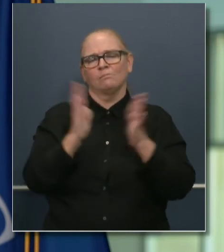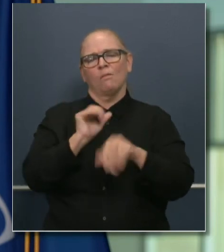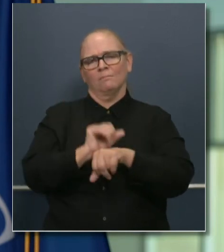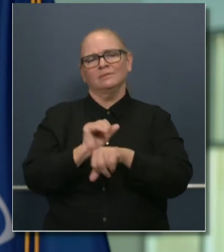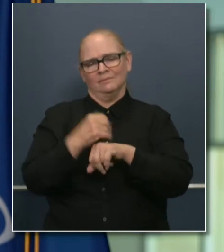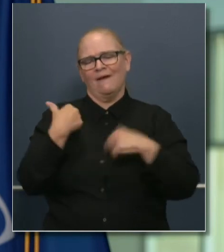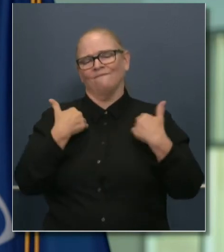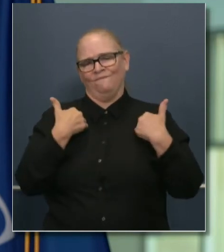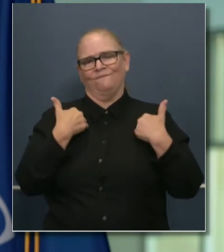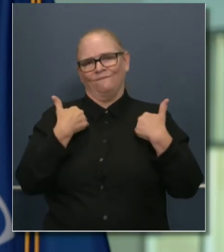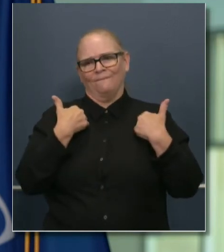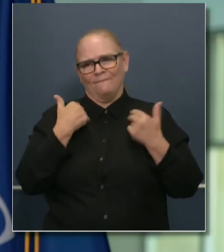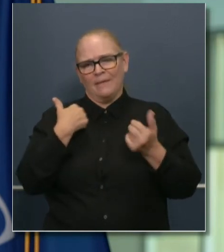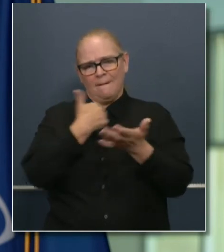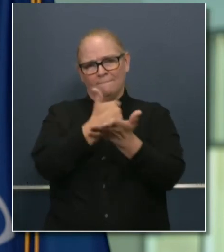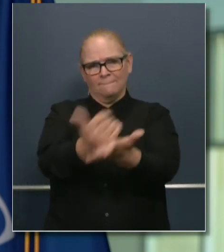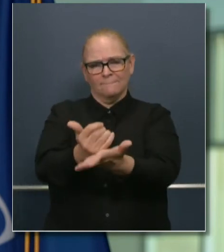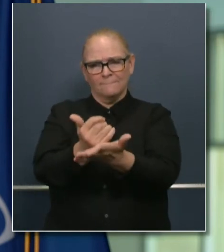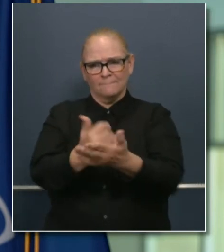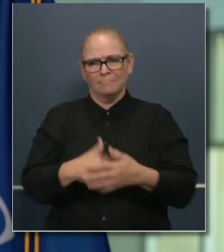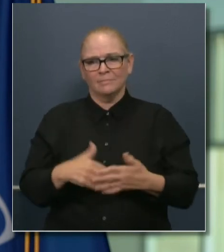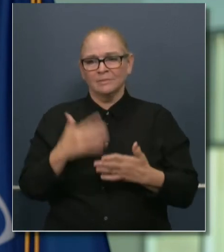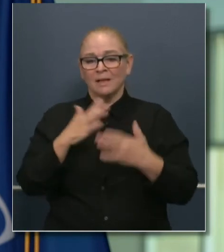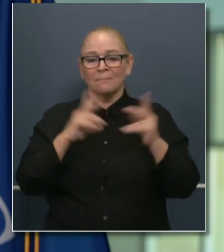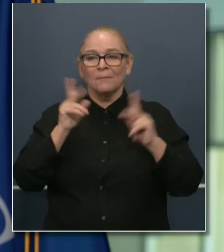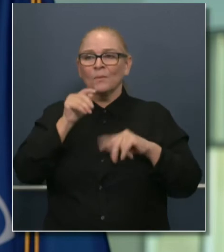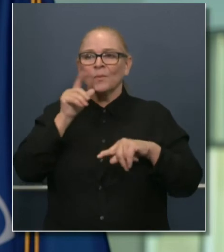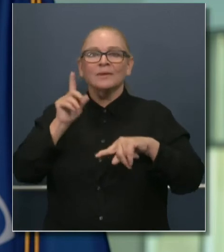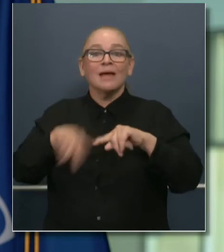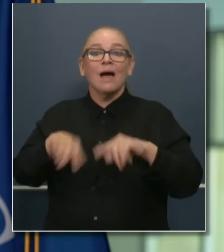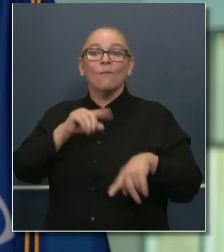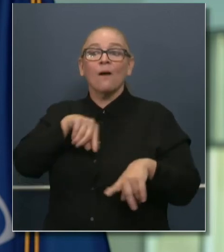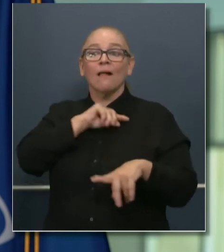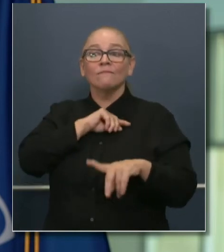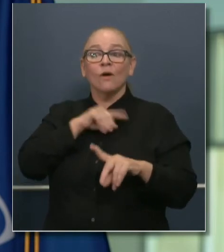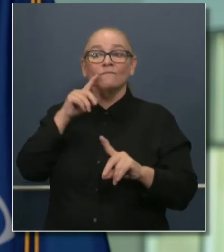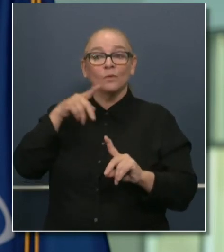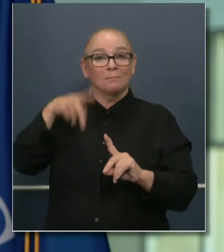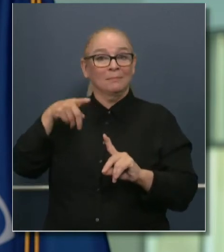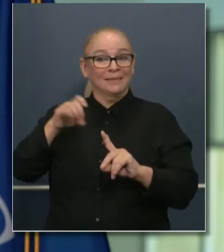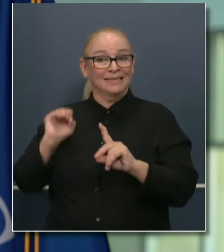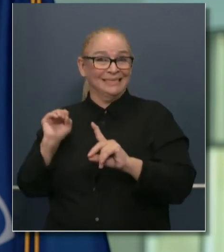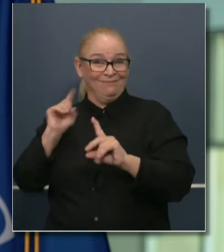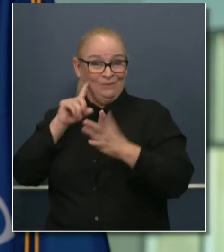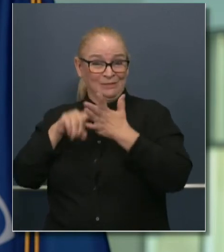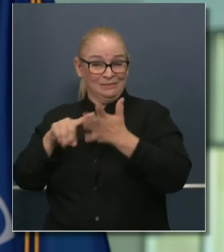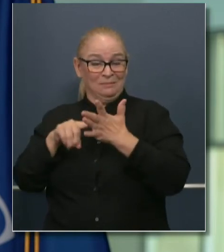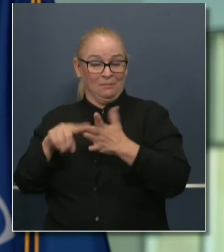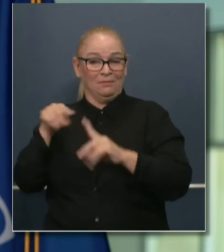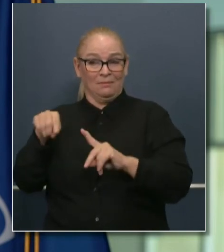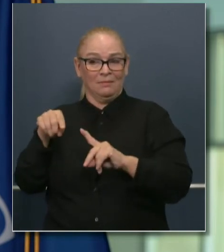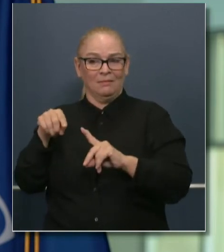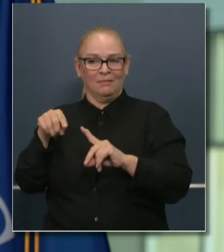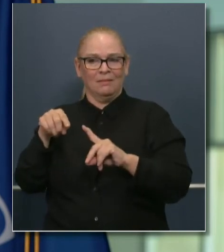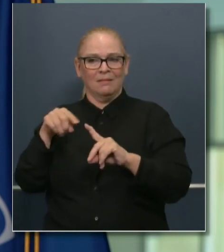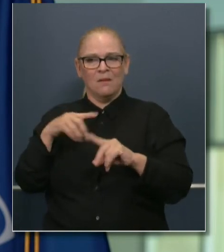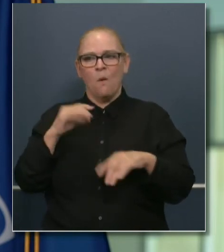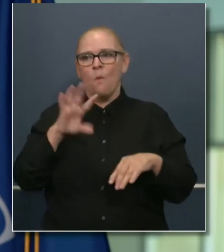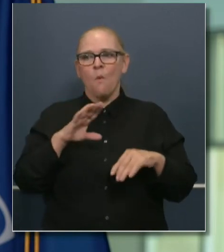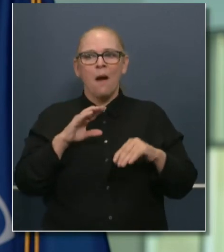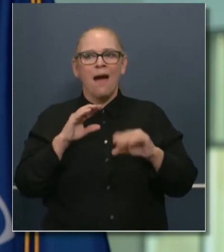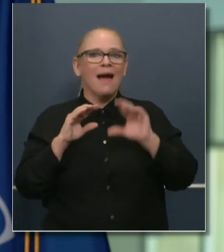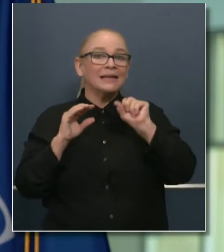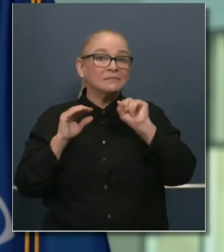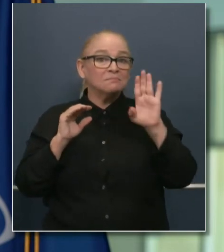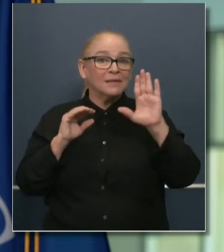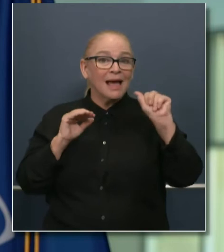on the PPP program, as well as SBA programs that many small businesses avail themselves to.